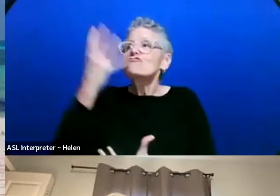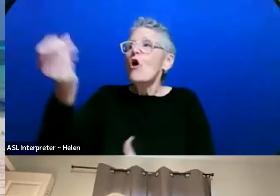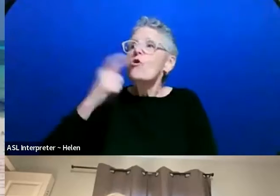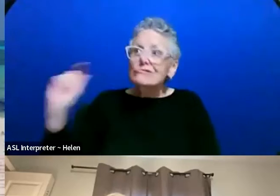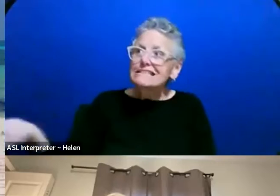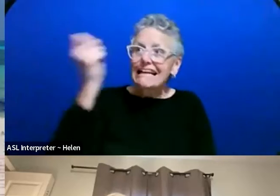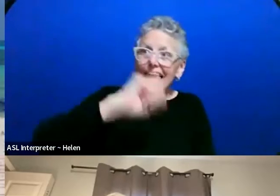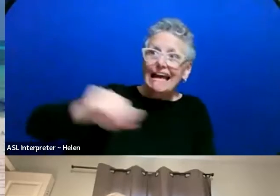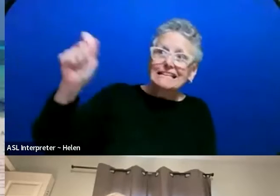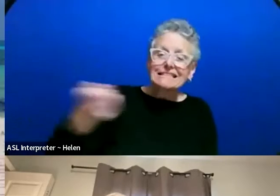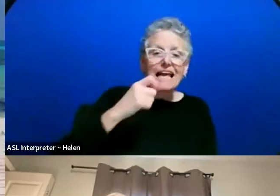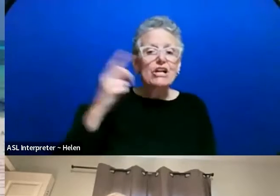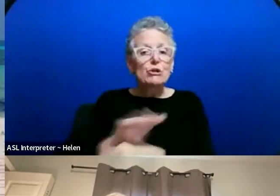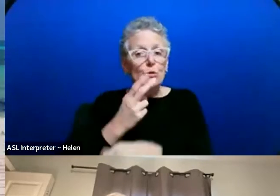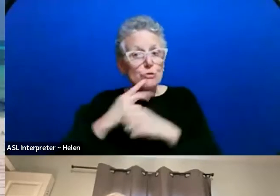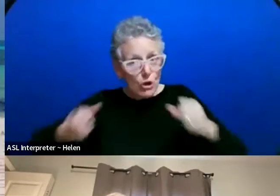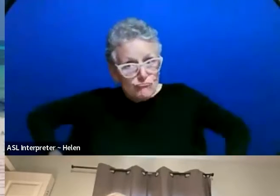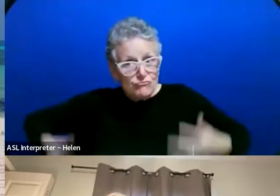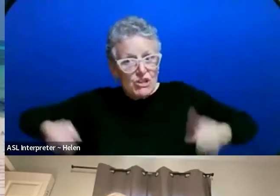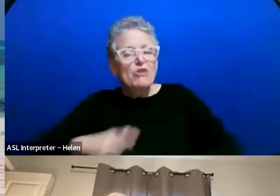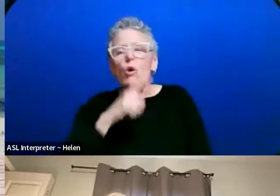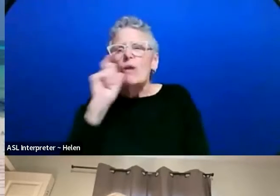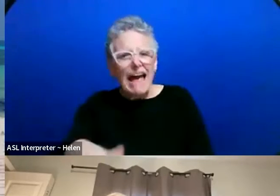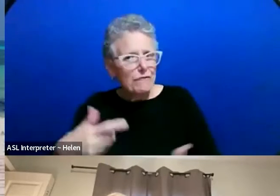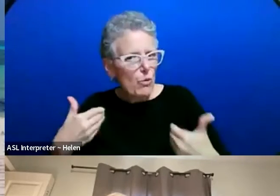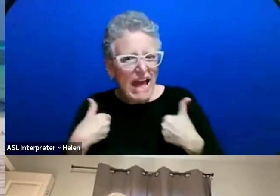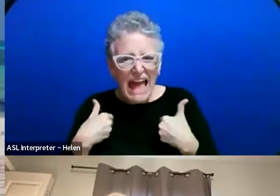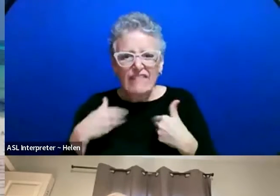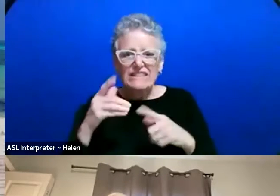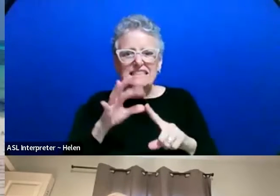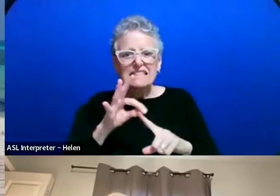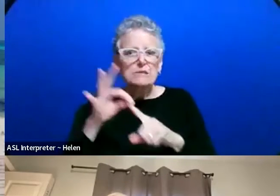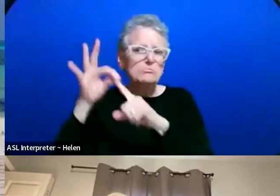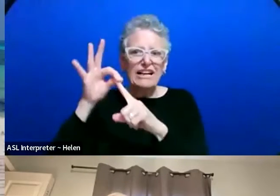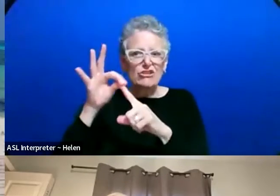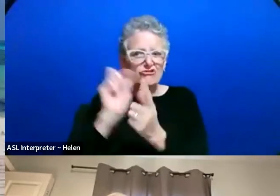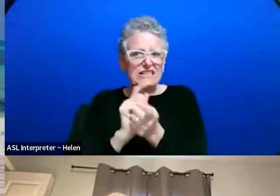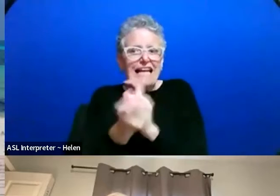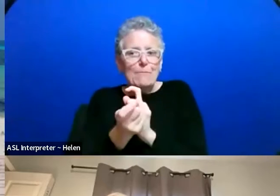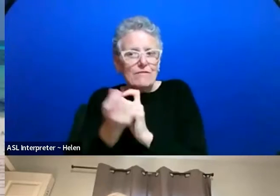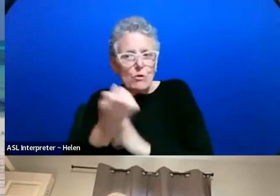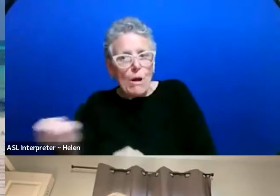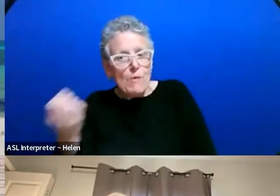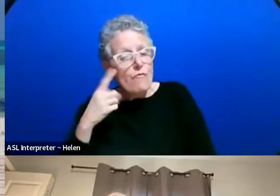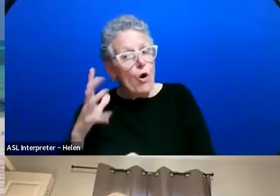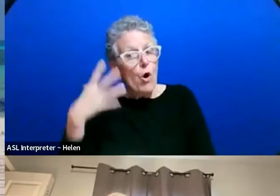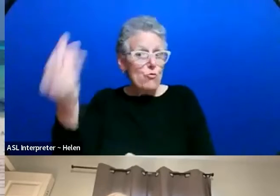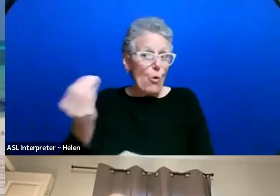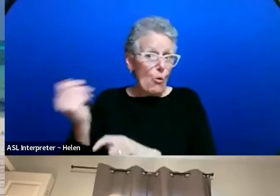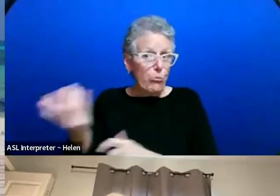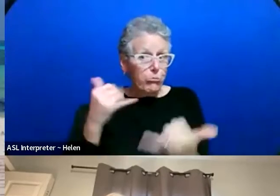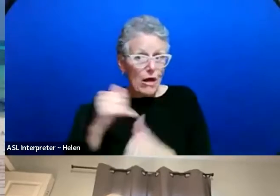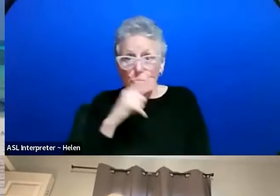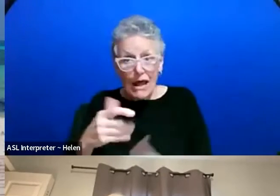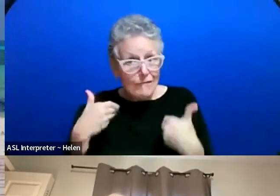court and use a manual chair. You don't necessarily have to have the specialized adaptive equipment to go out and play. So